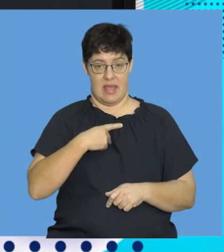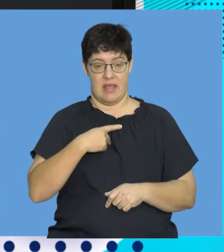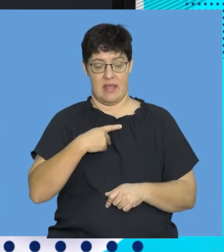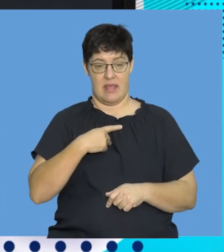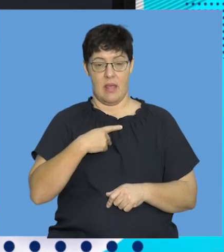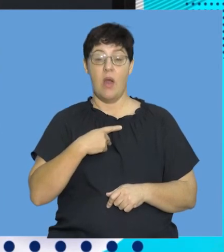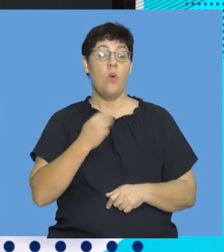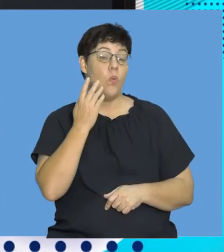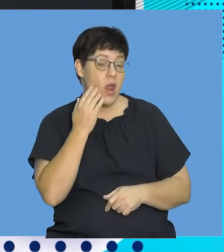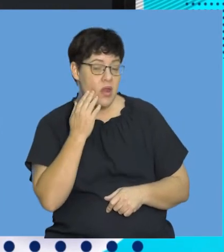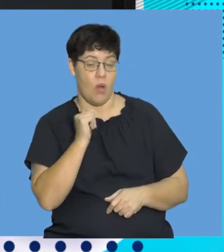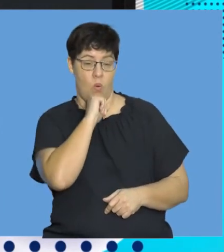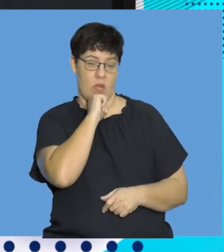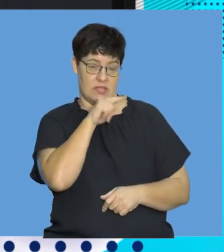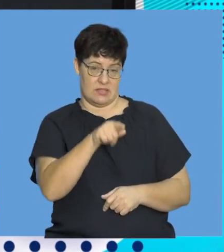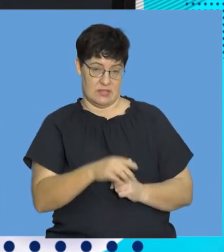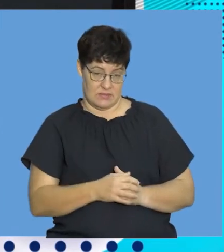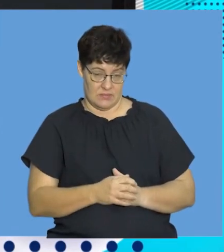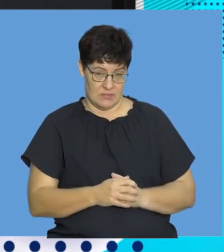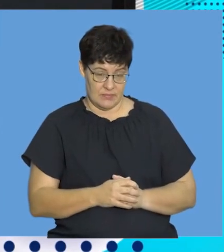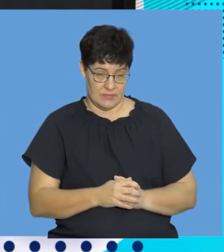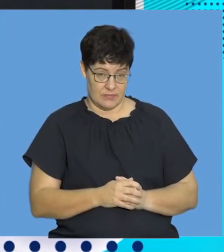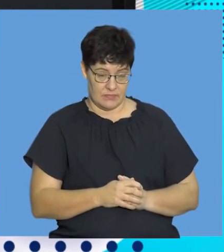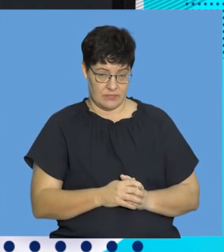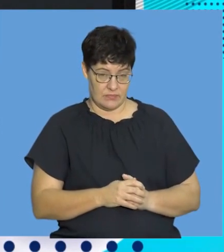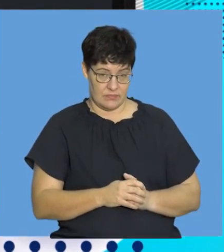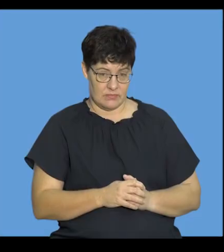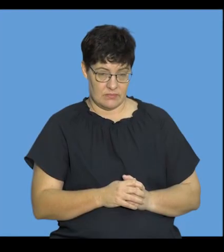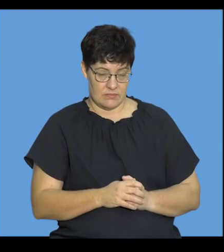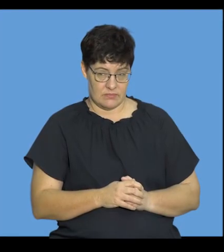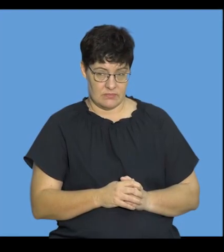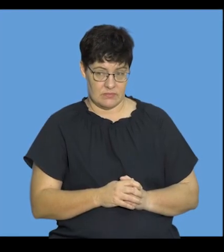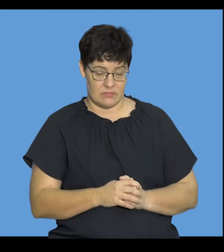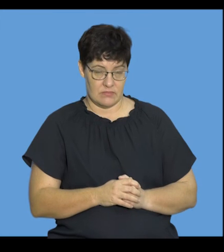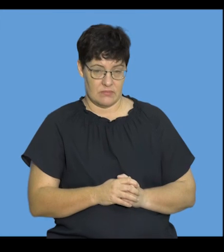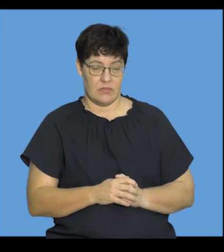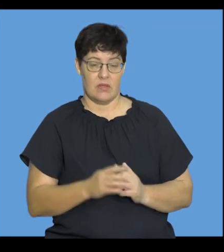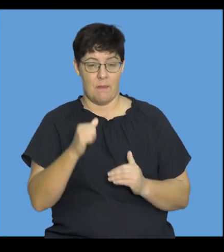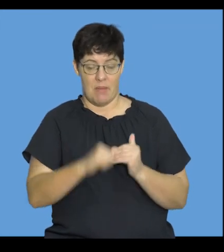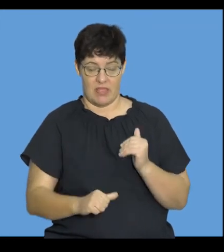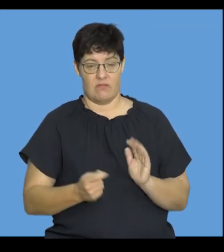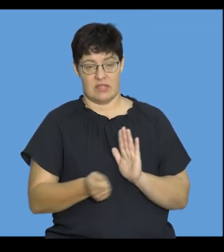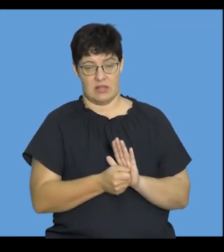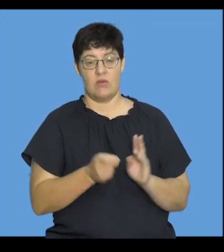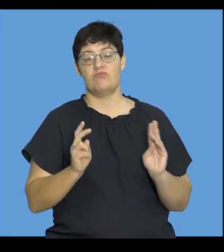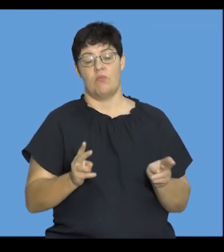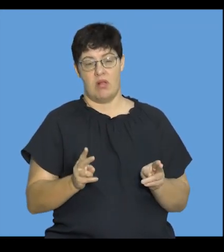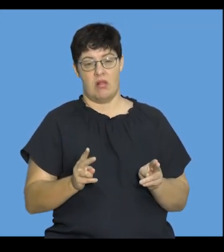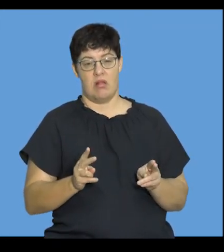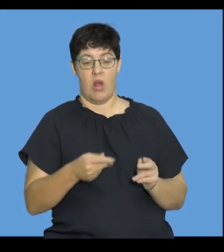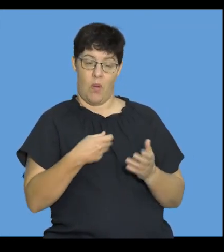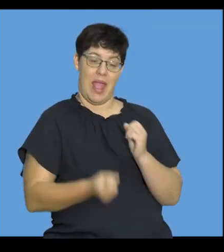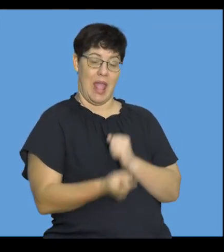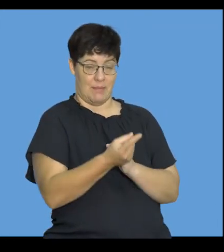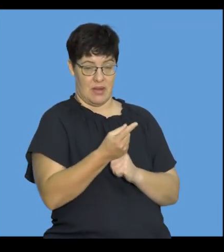paid in August. They're telling you that. 50% during the month of sale, normally the